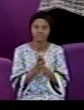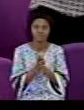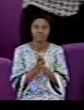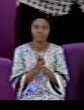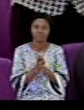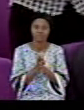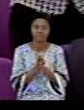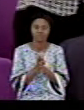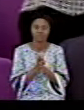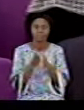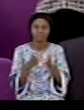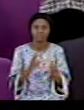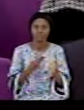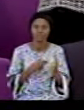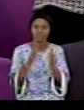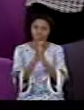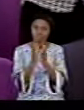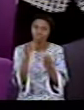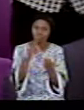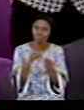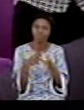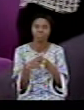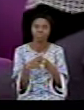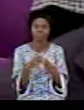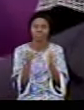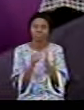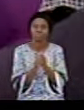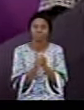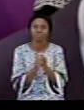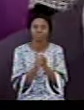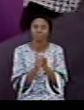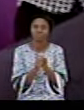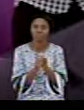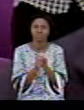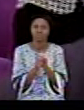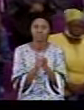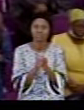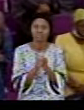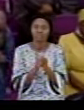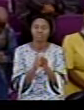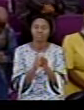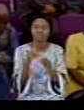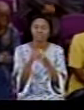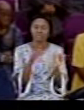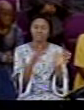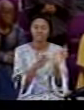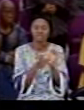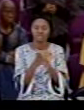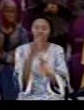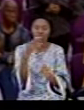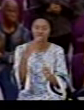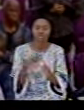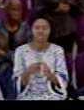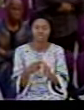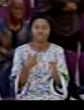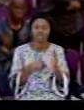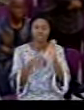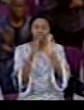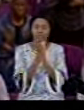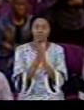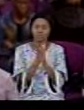Let's pray. Let's talk to the Lord. In Jesus' name,